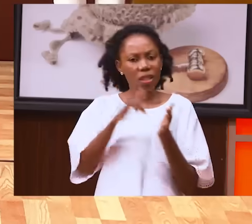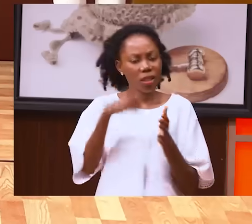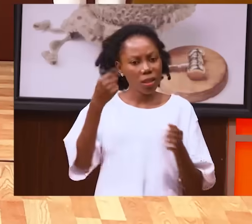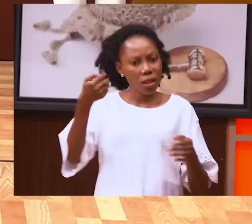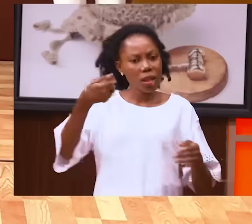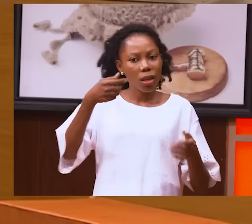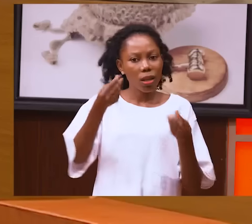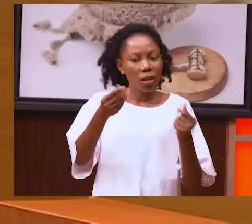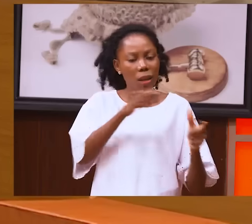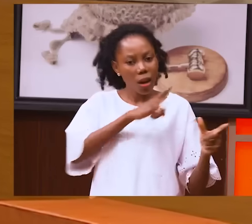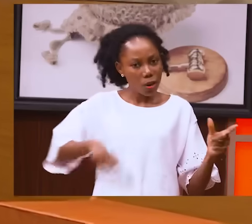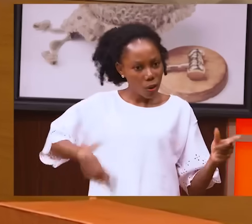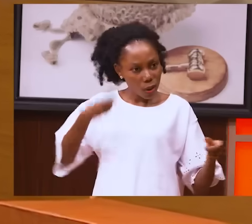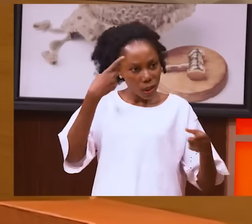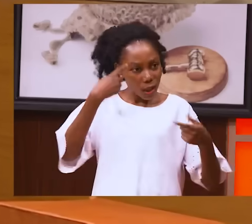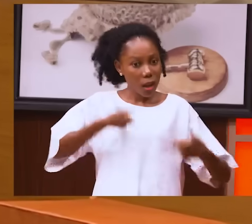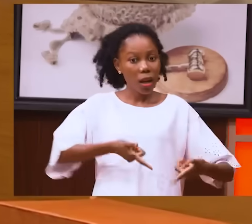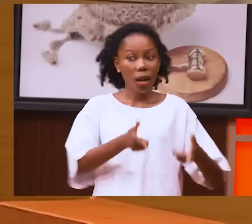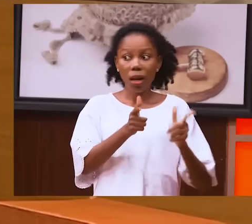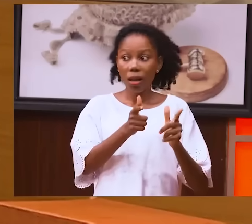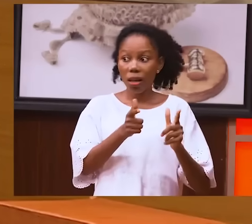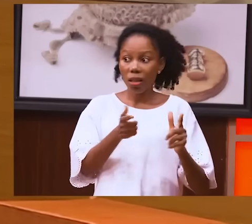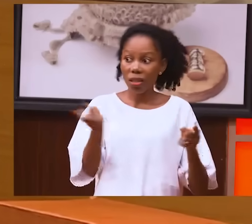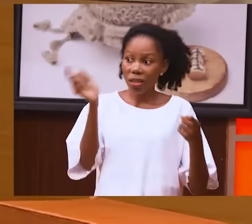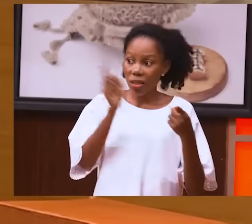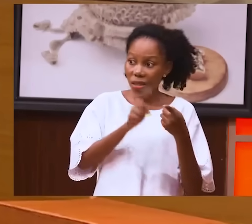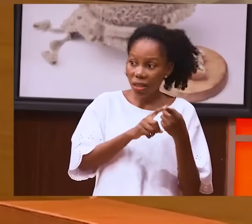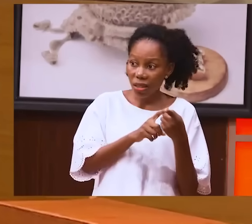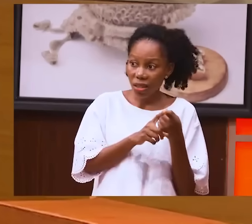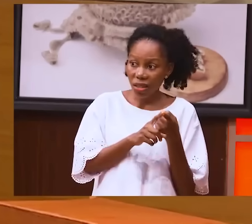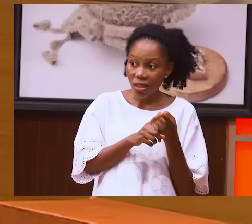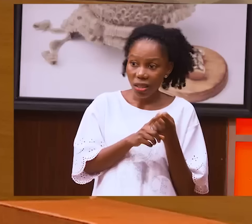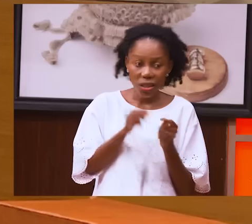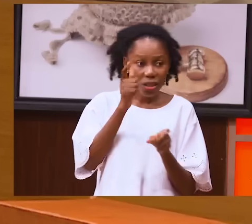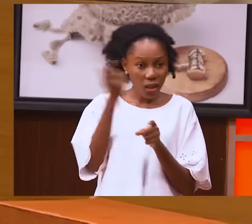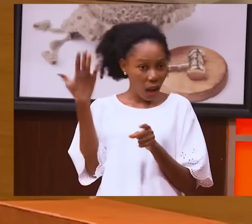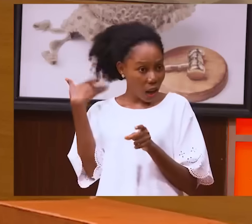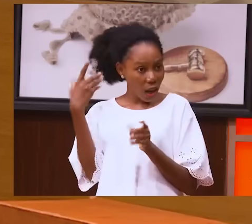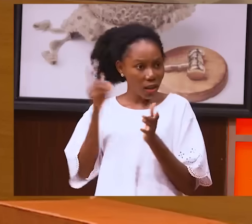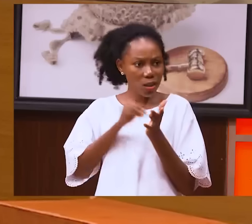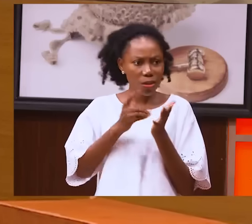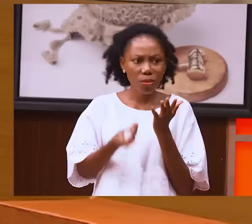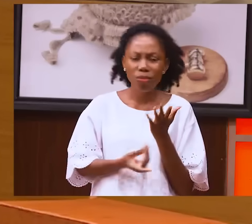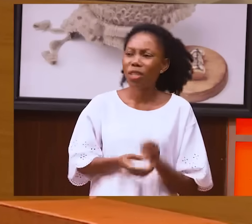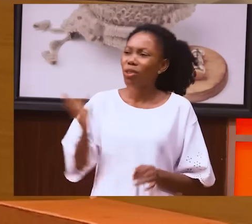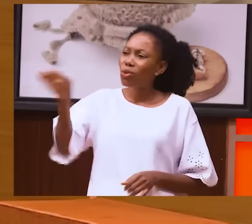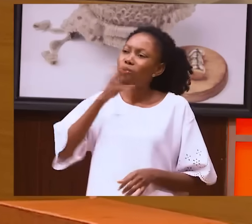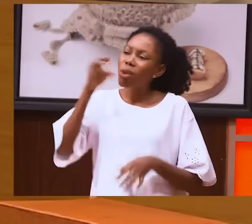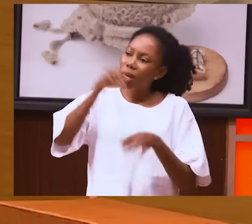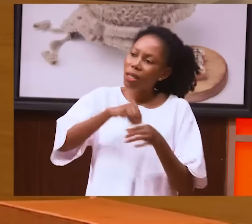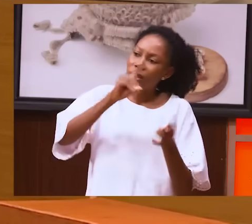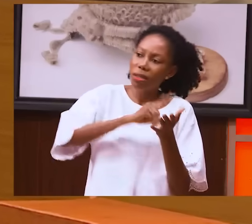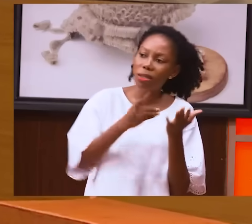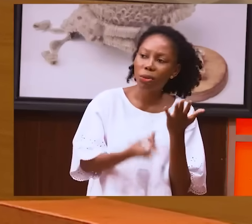should going to give me from now till that December. Till December? No, that was December that just Last passed. December? Yes. You are in January.